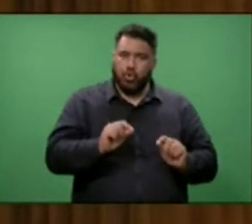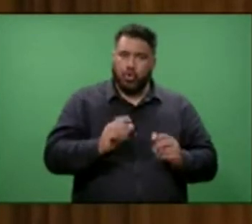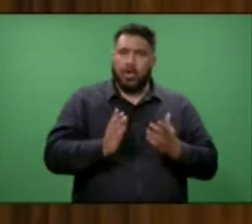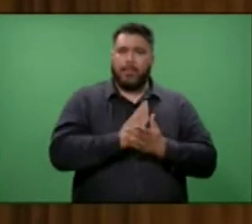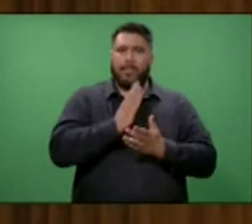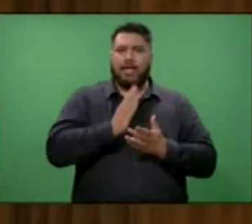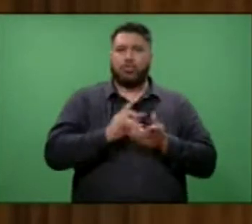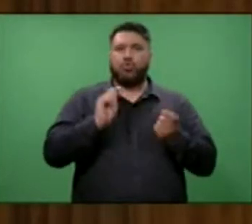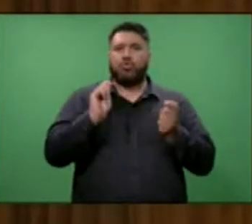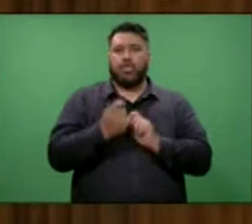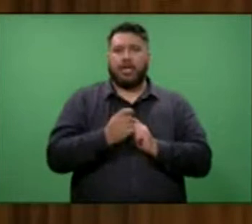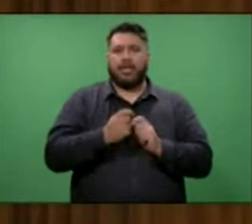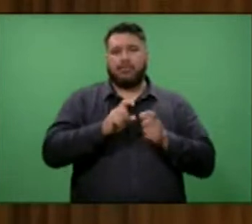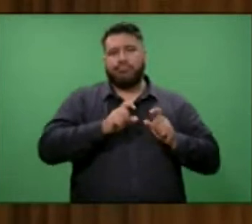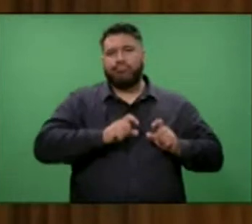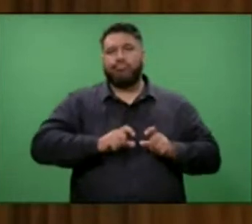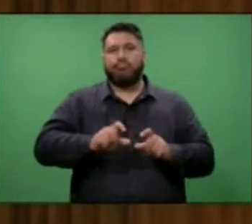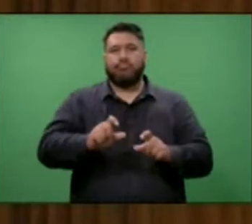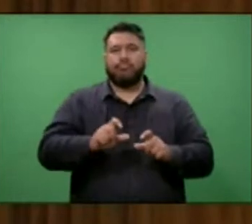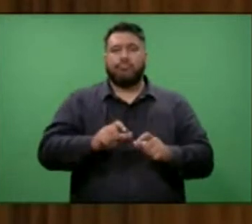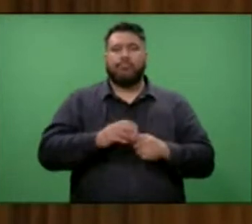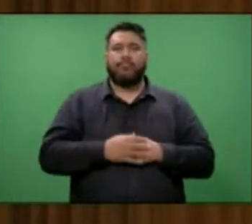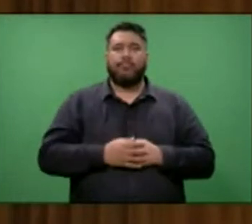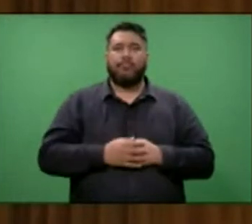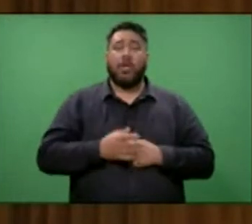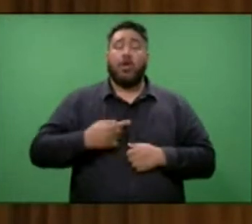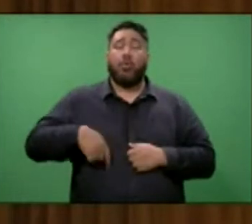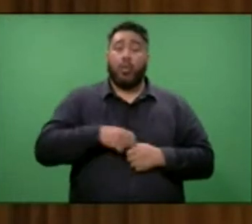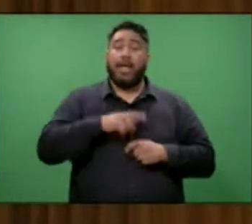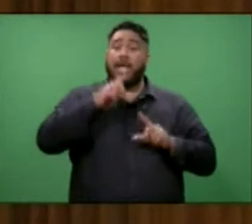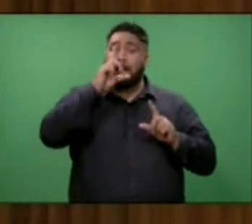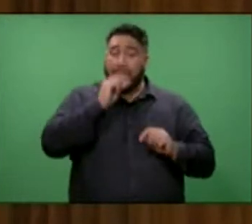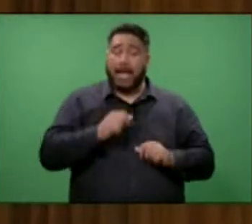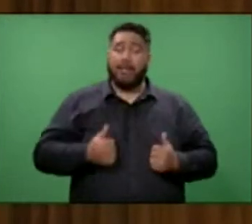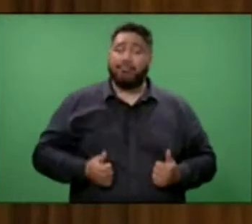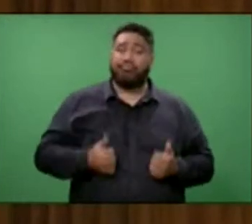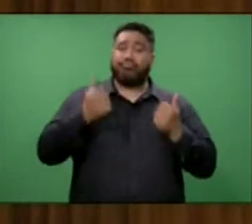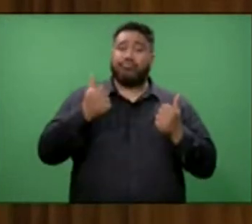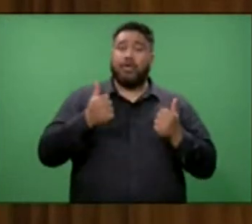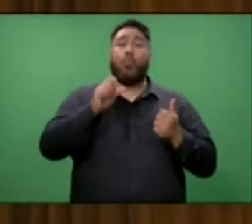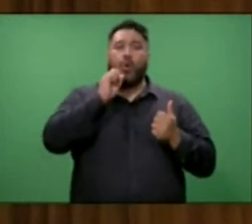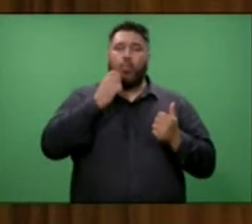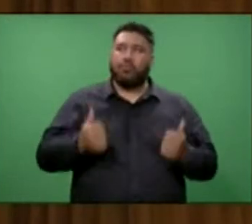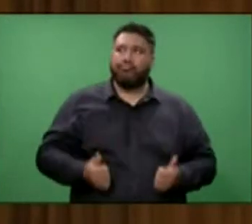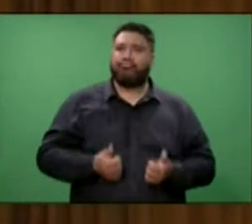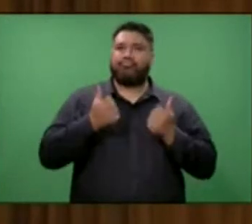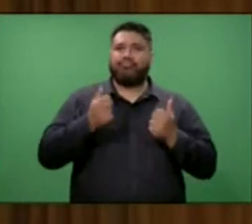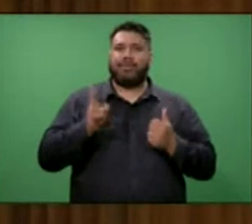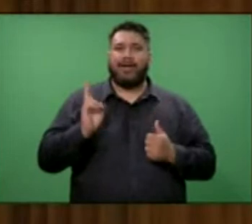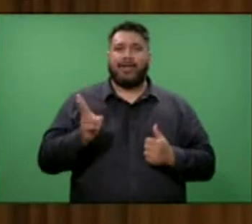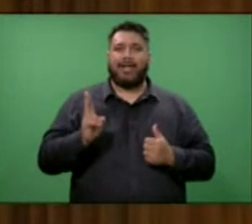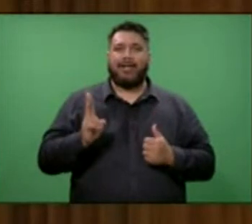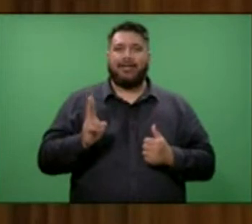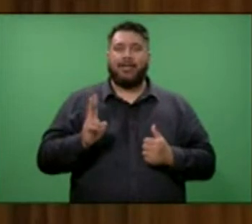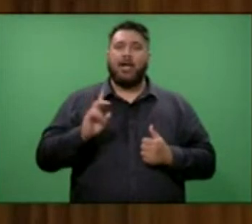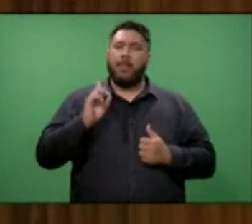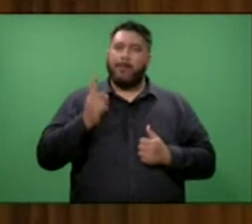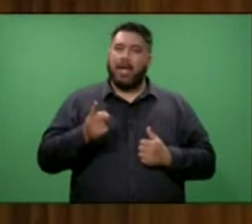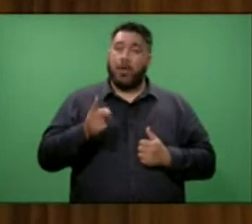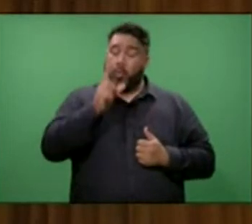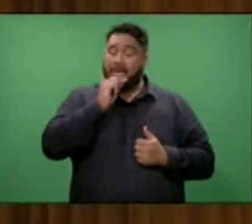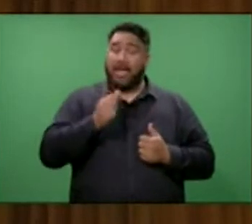We can recover and we will recover, but that is not enough. We can be better than we